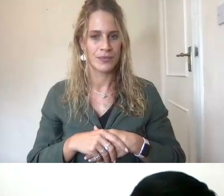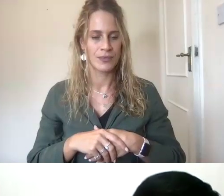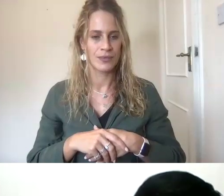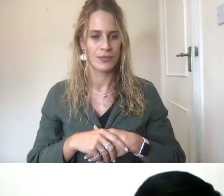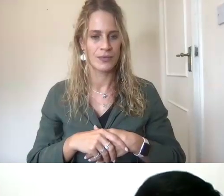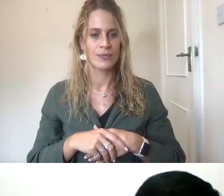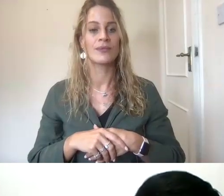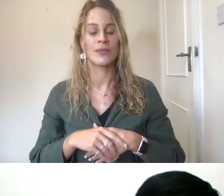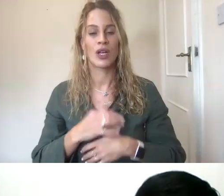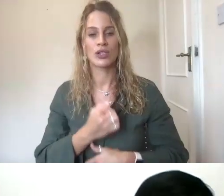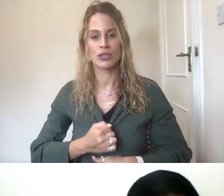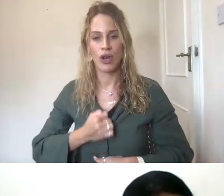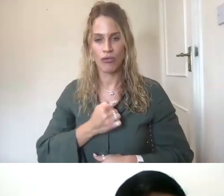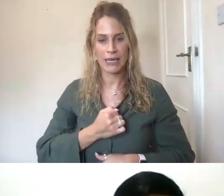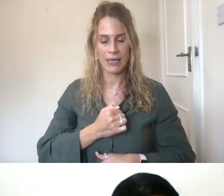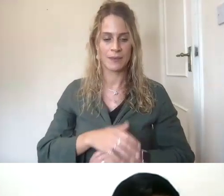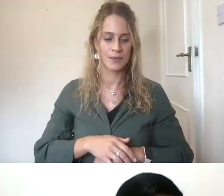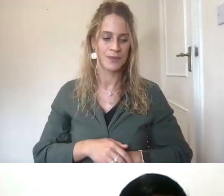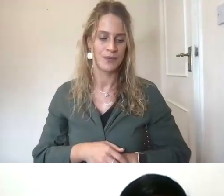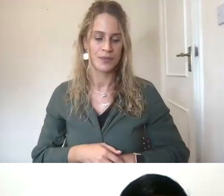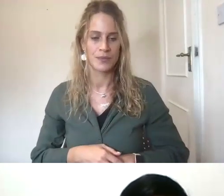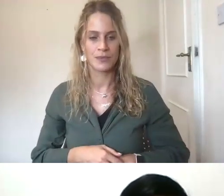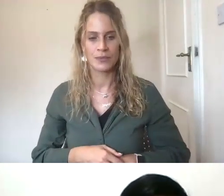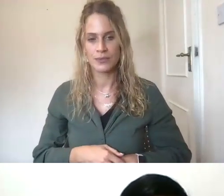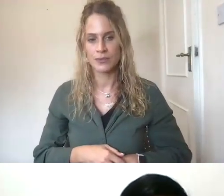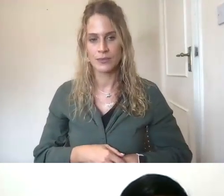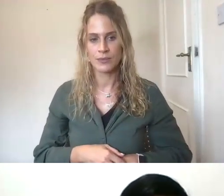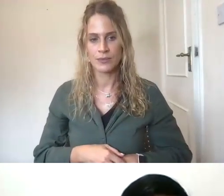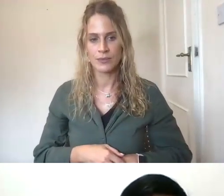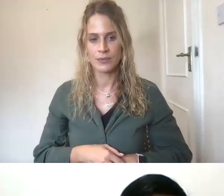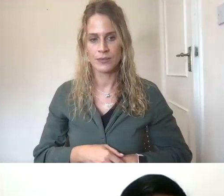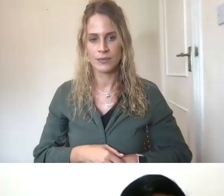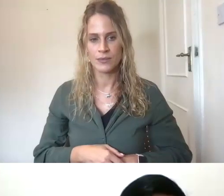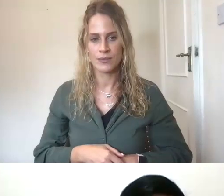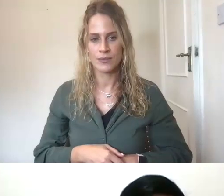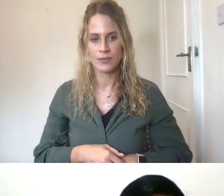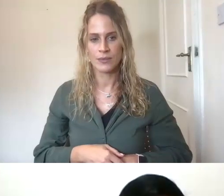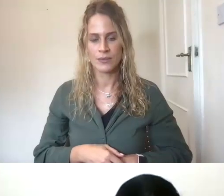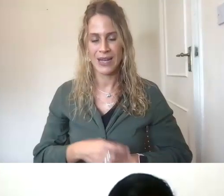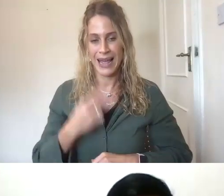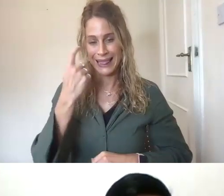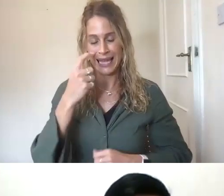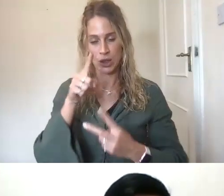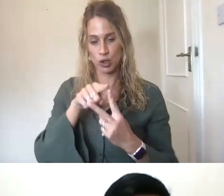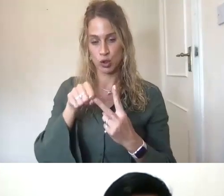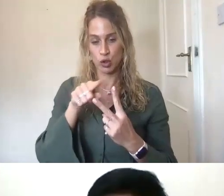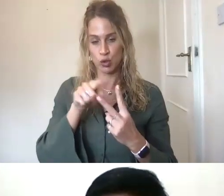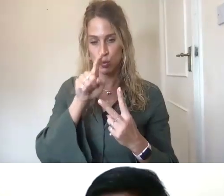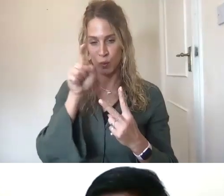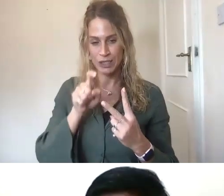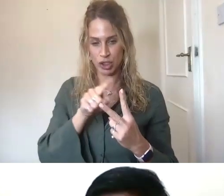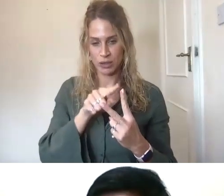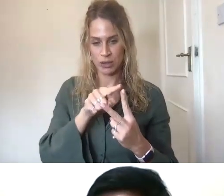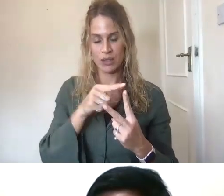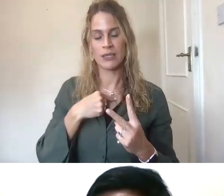All right, sorry Okay. about that. All right. I think, you have two questions there. And for the first